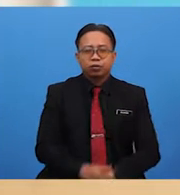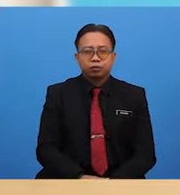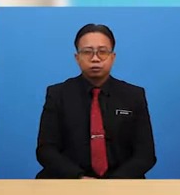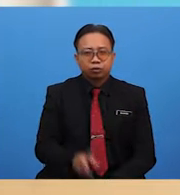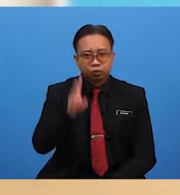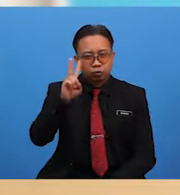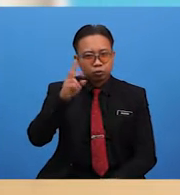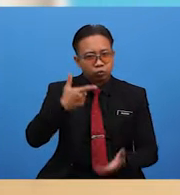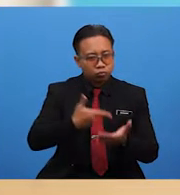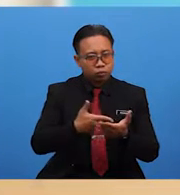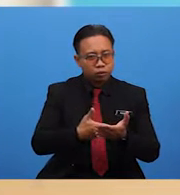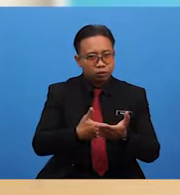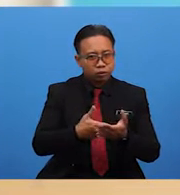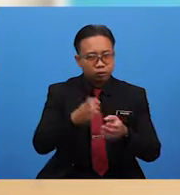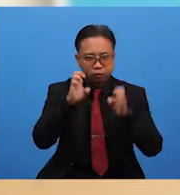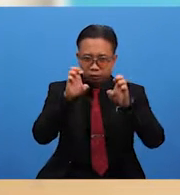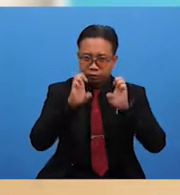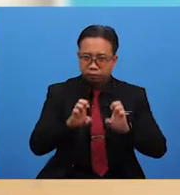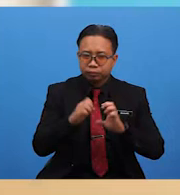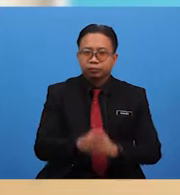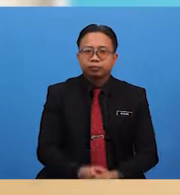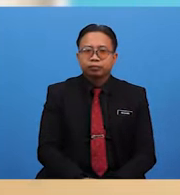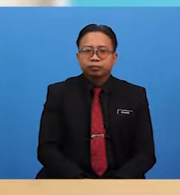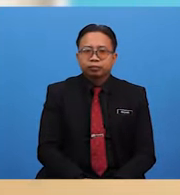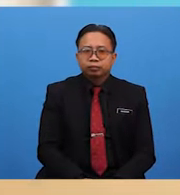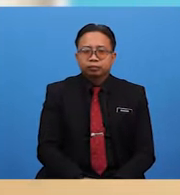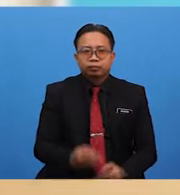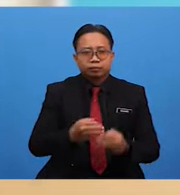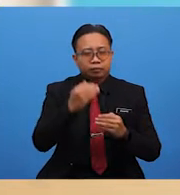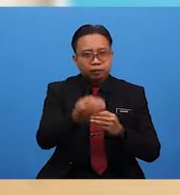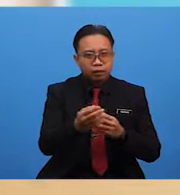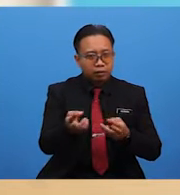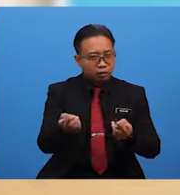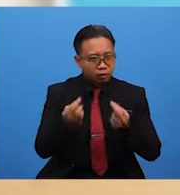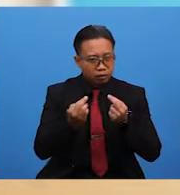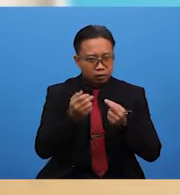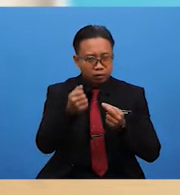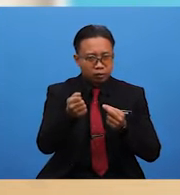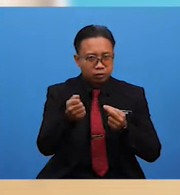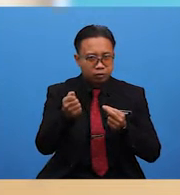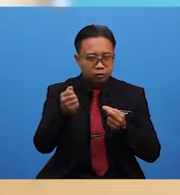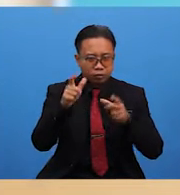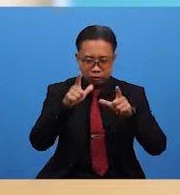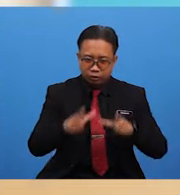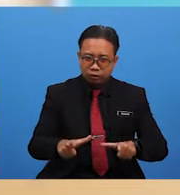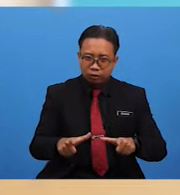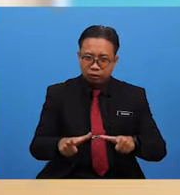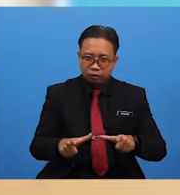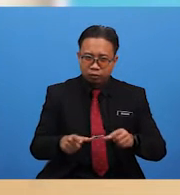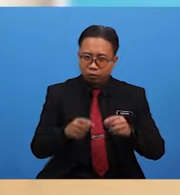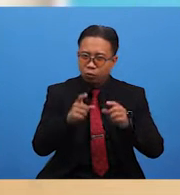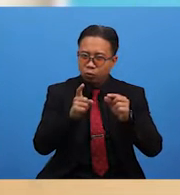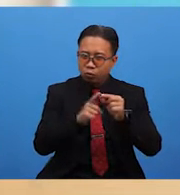two more listening exercises. The next exercise will require you to fill in the gaps with the